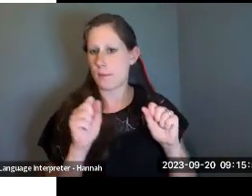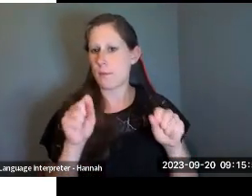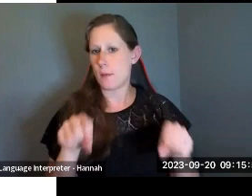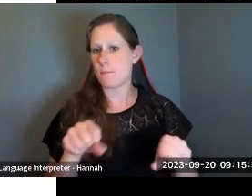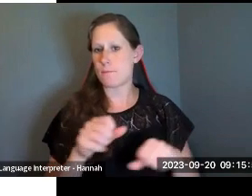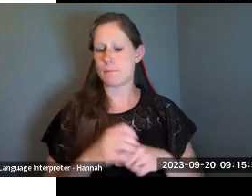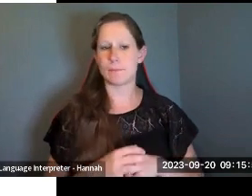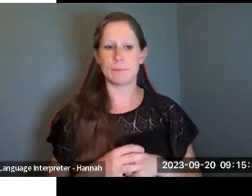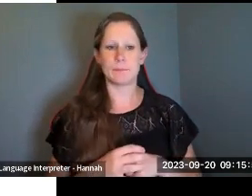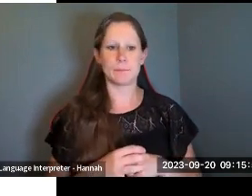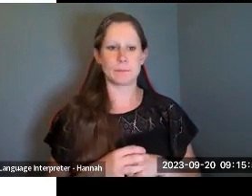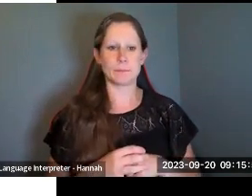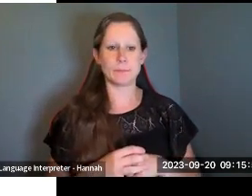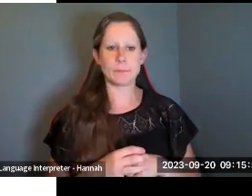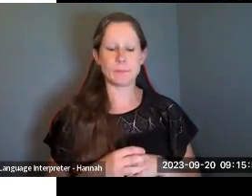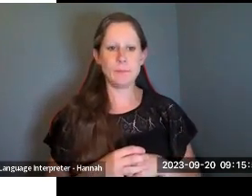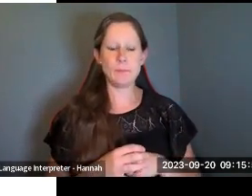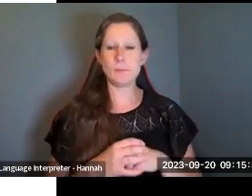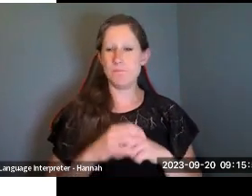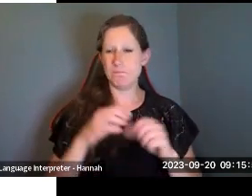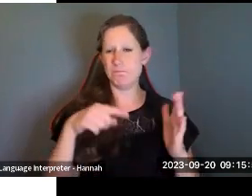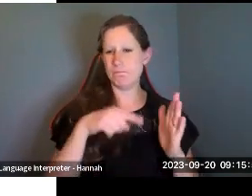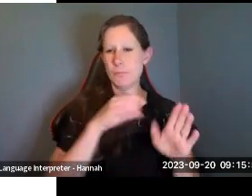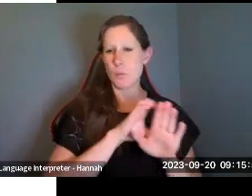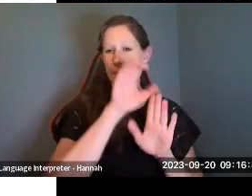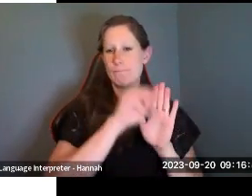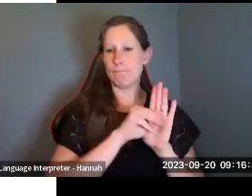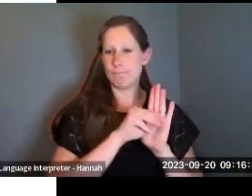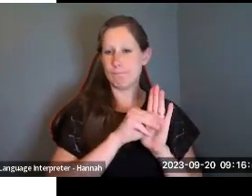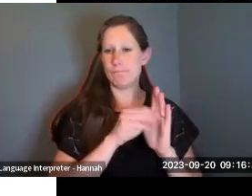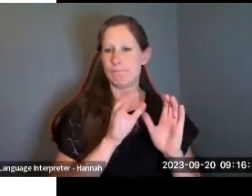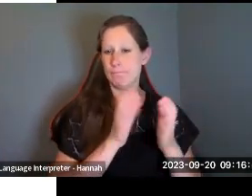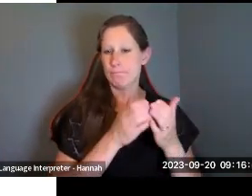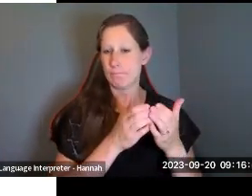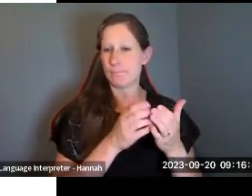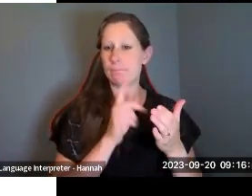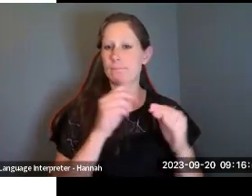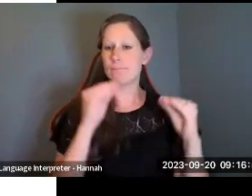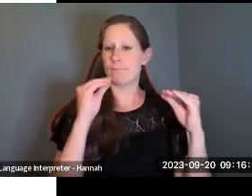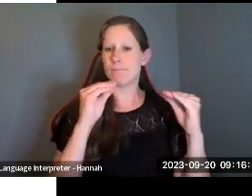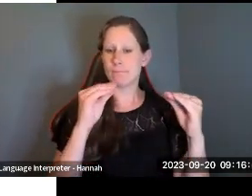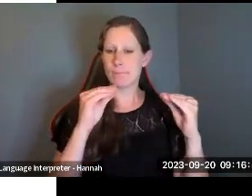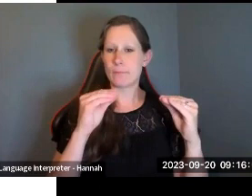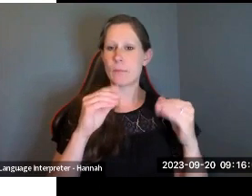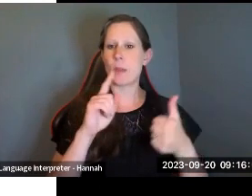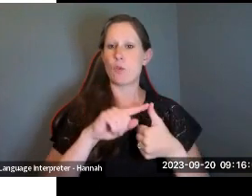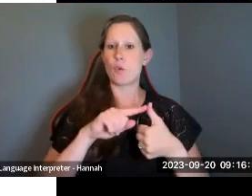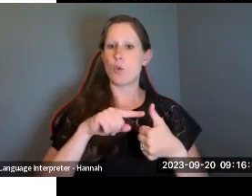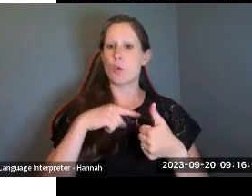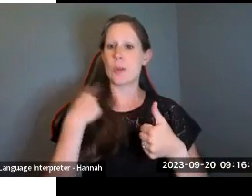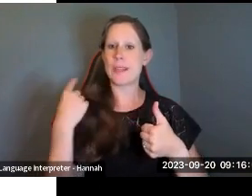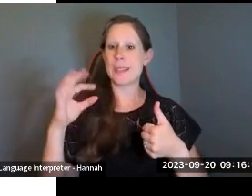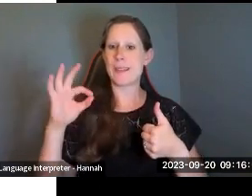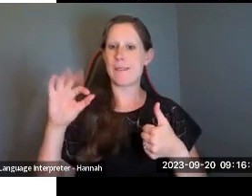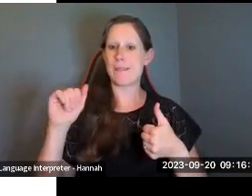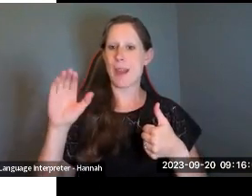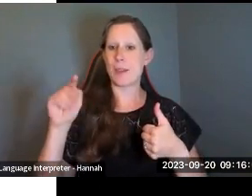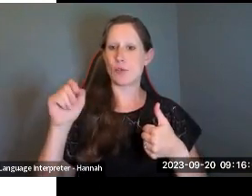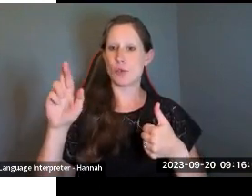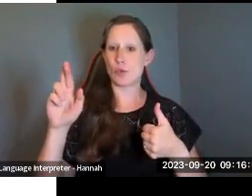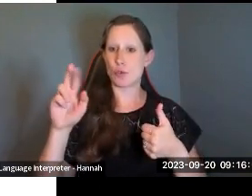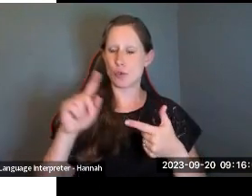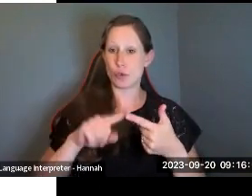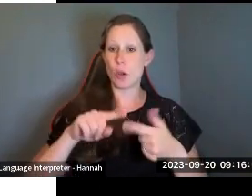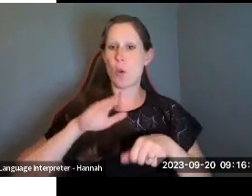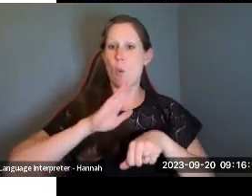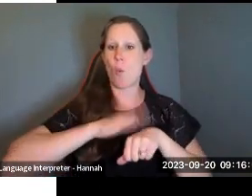The course really teaches risk factors and warning signs of mental health concerns. It